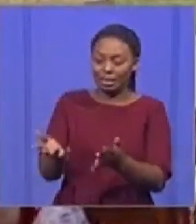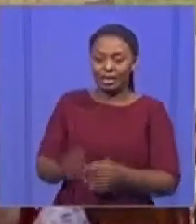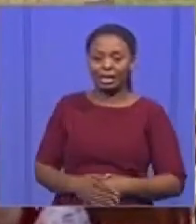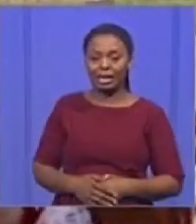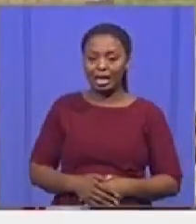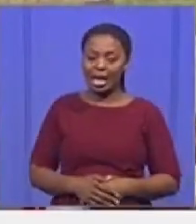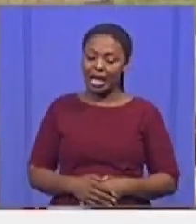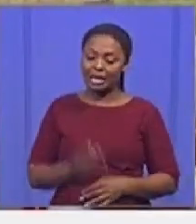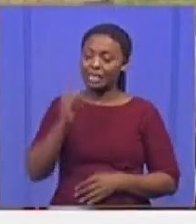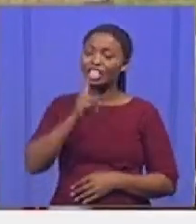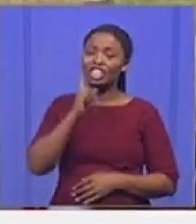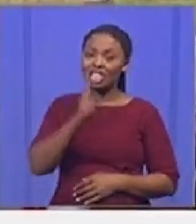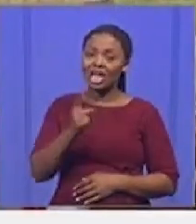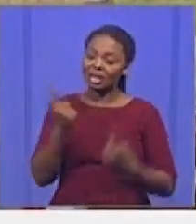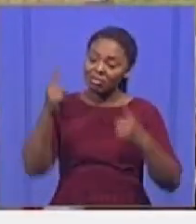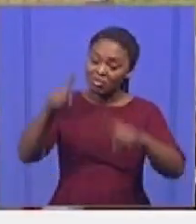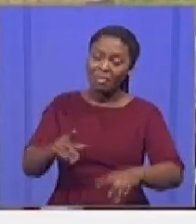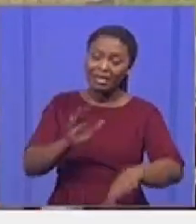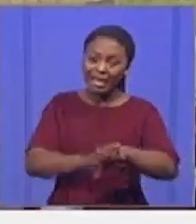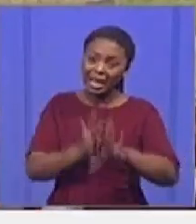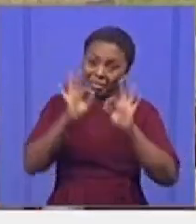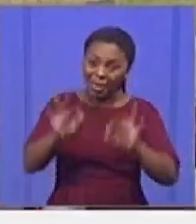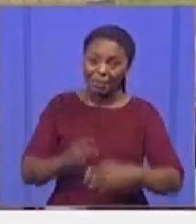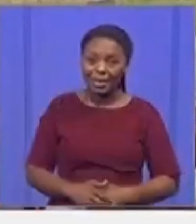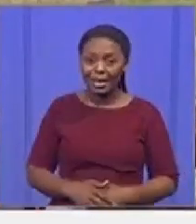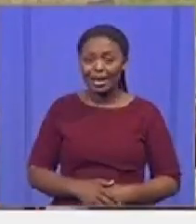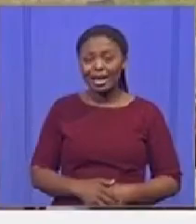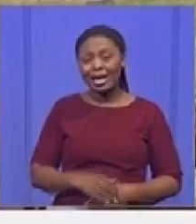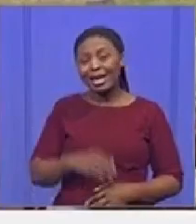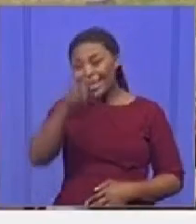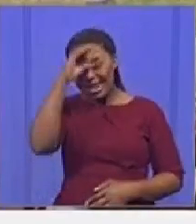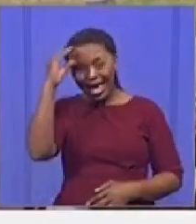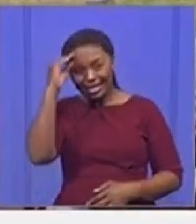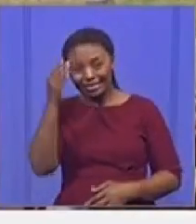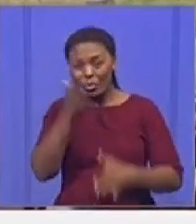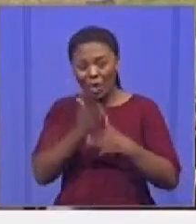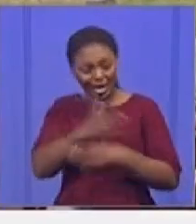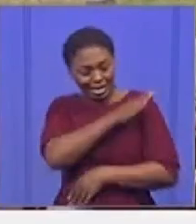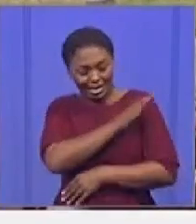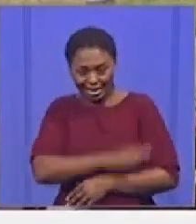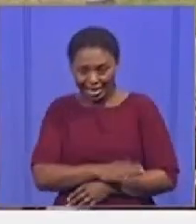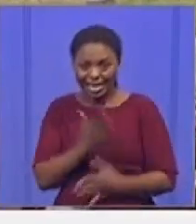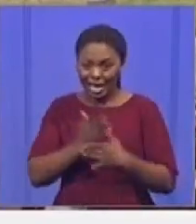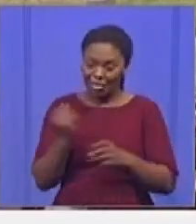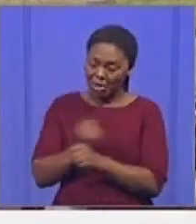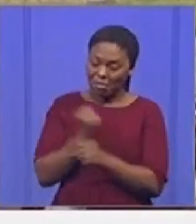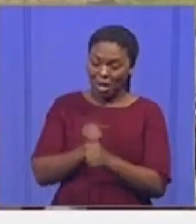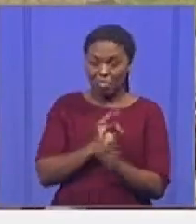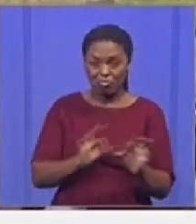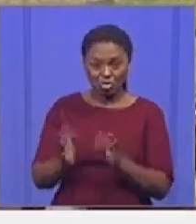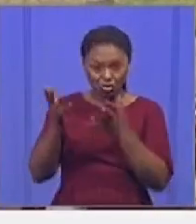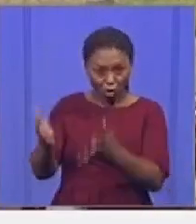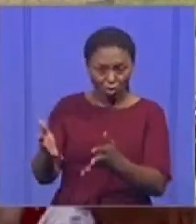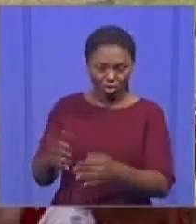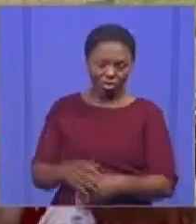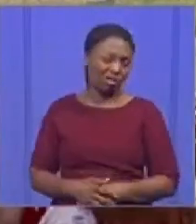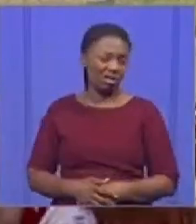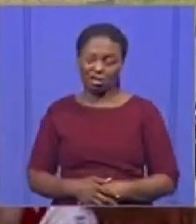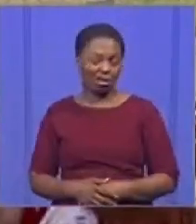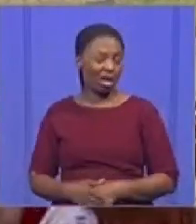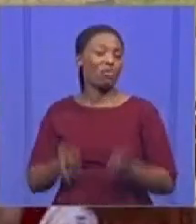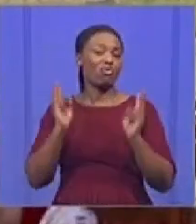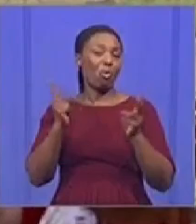on time. Do you think a nurse, a clinic can operate in a abnormal situation like this normally? Do you